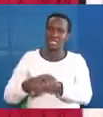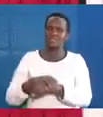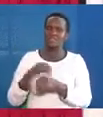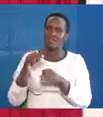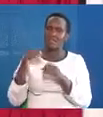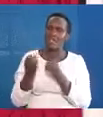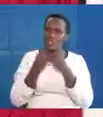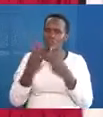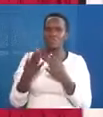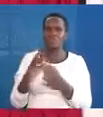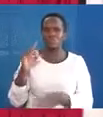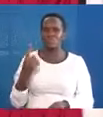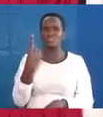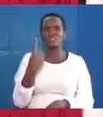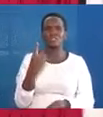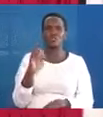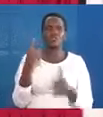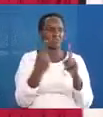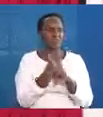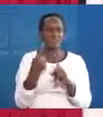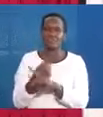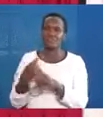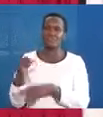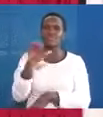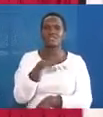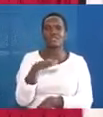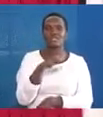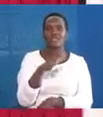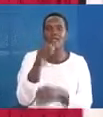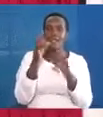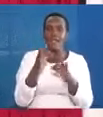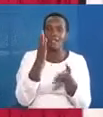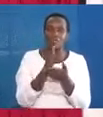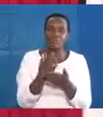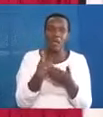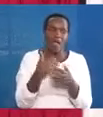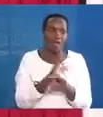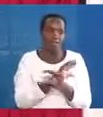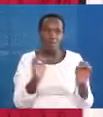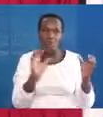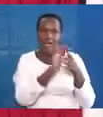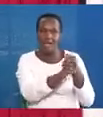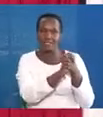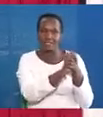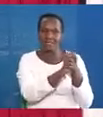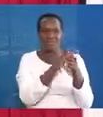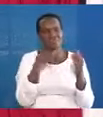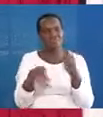from a multitude of sources, if there had been no handshake, this